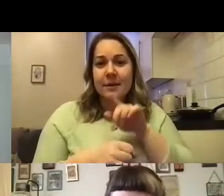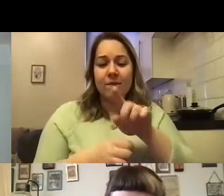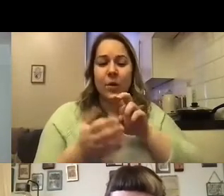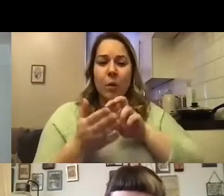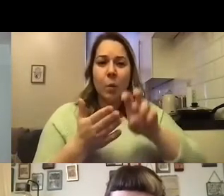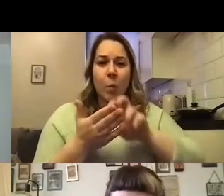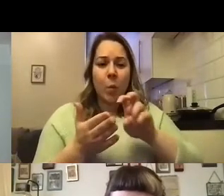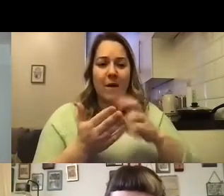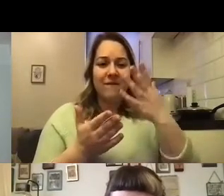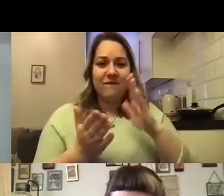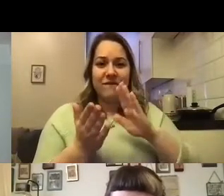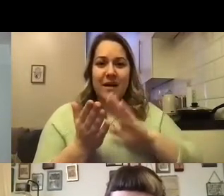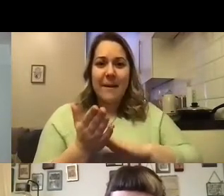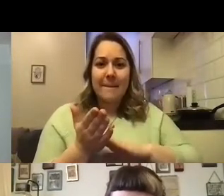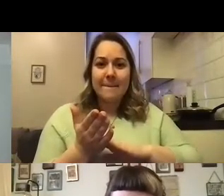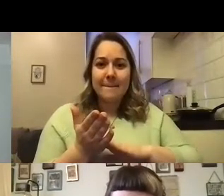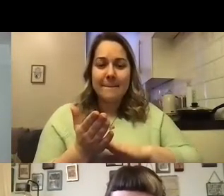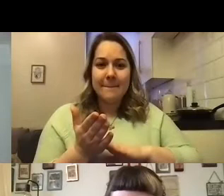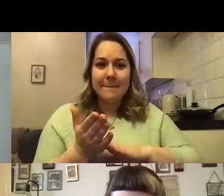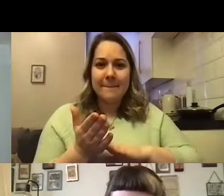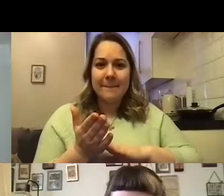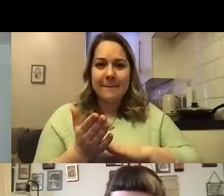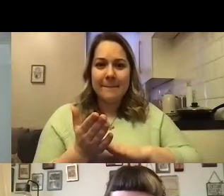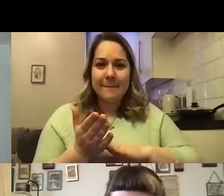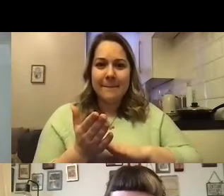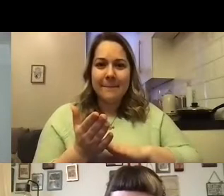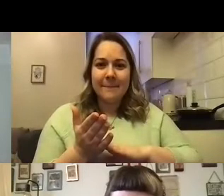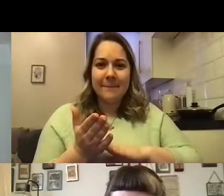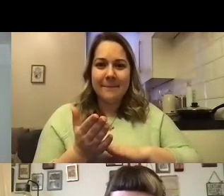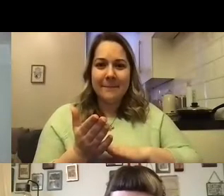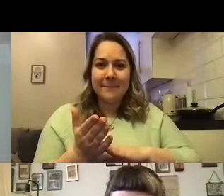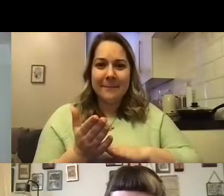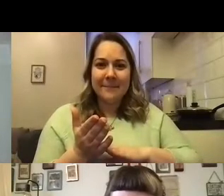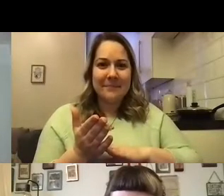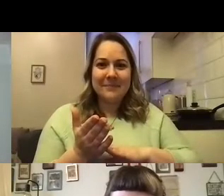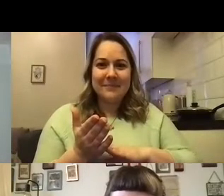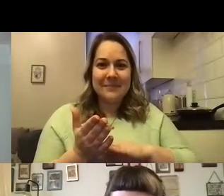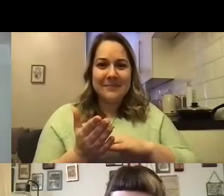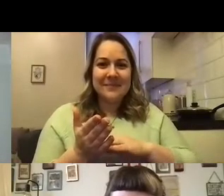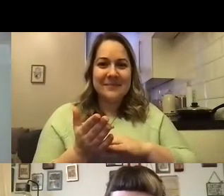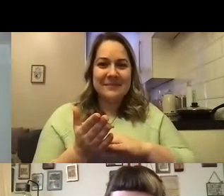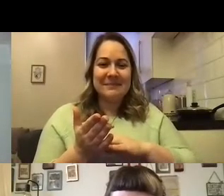that way, you're at... Hey, my name's Emily's Town. Okay. Who is that?